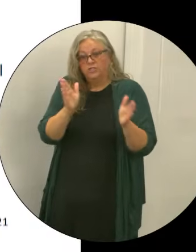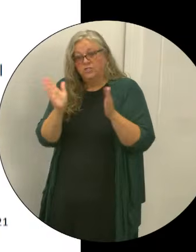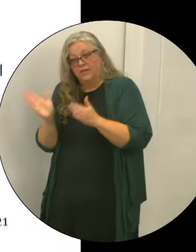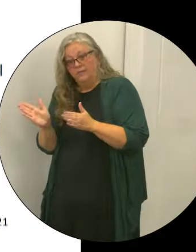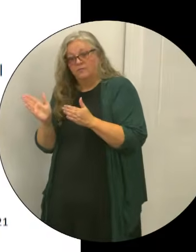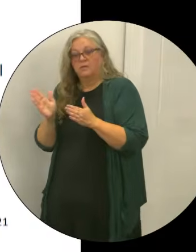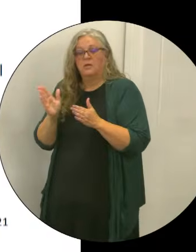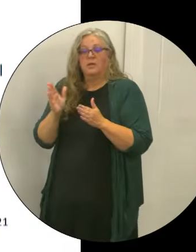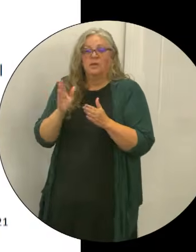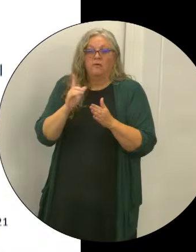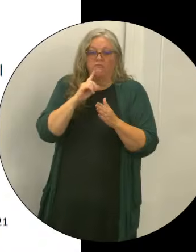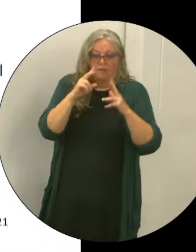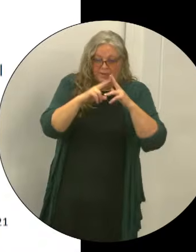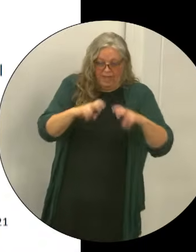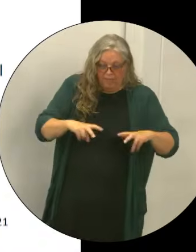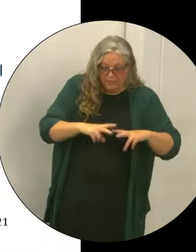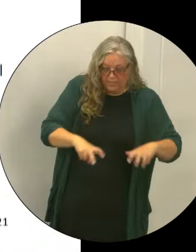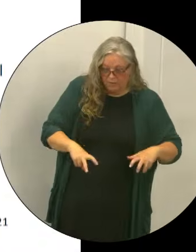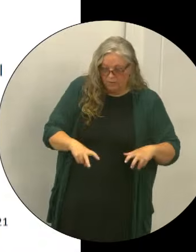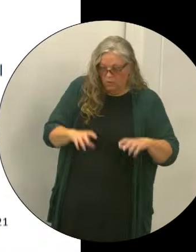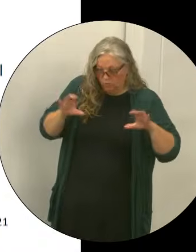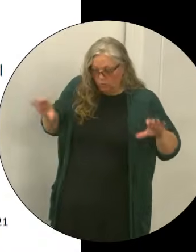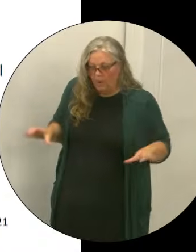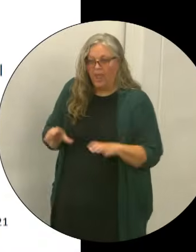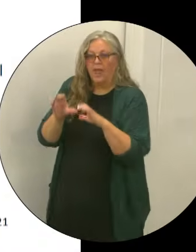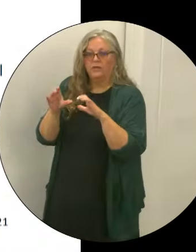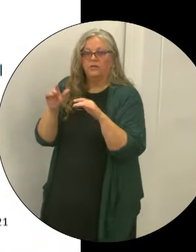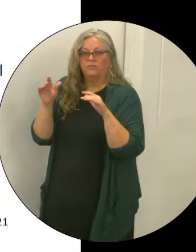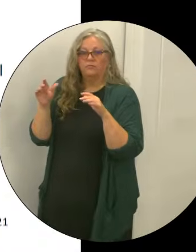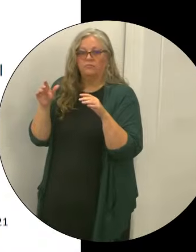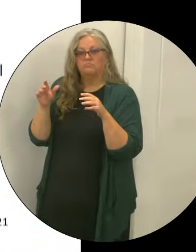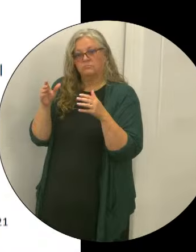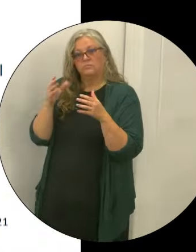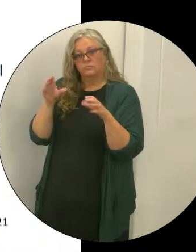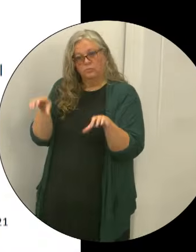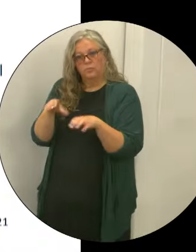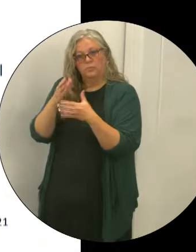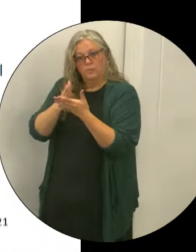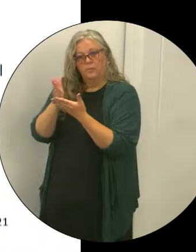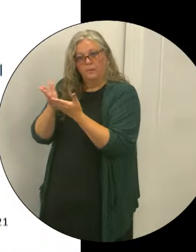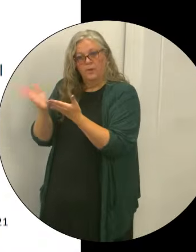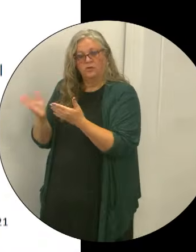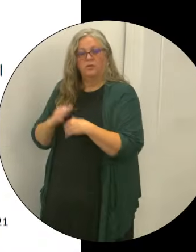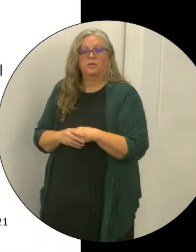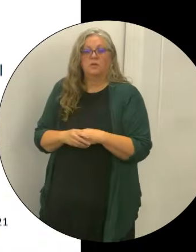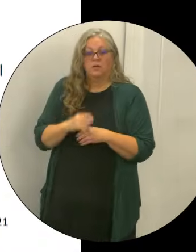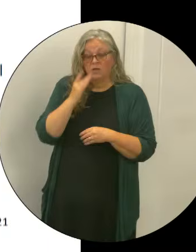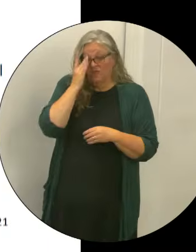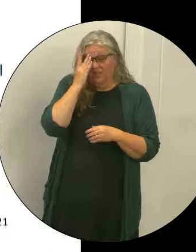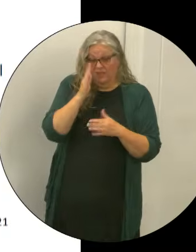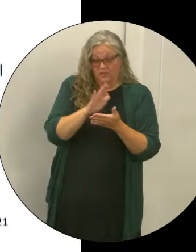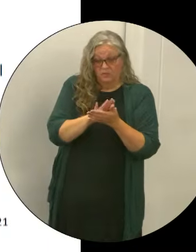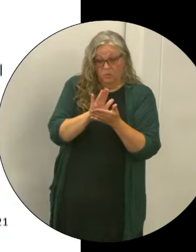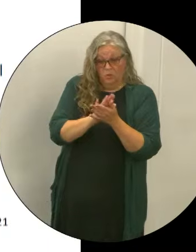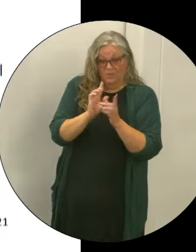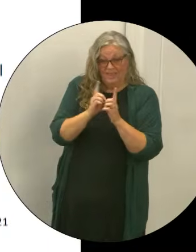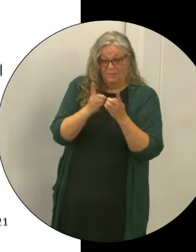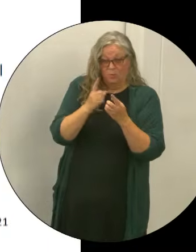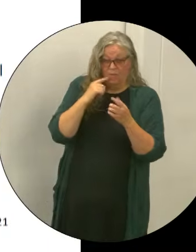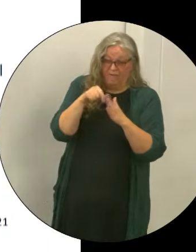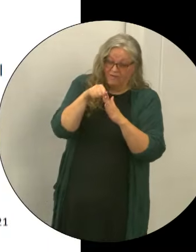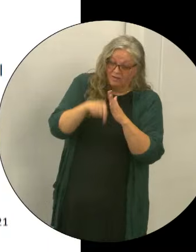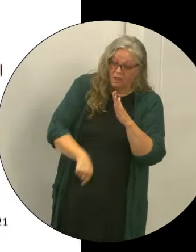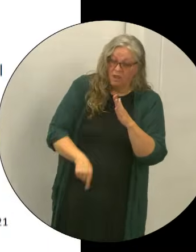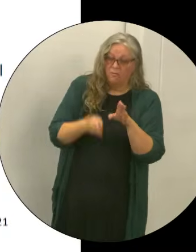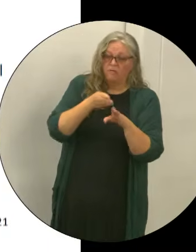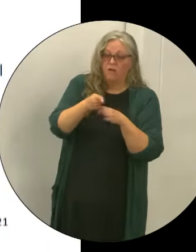active preparation. Our administrators and school teams will participate in intense professional learning